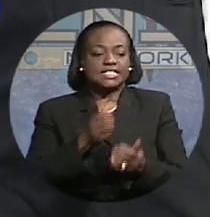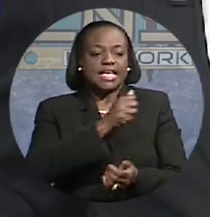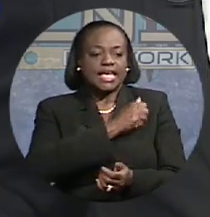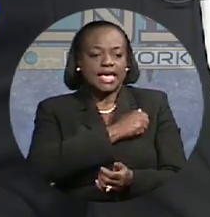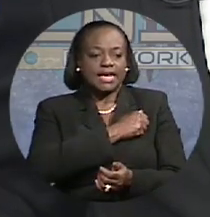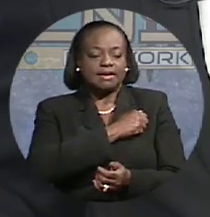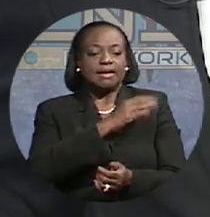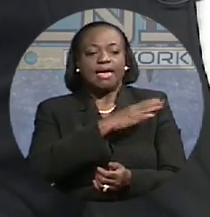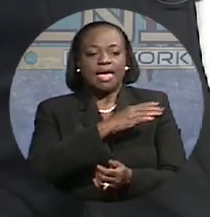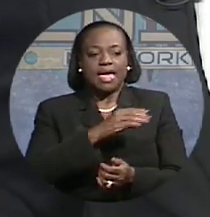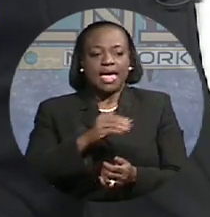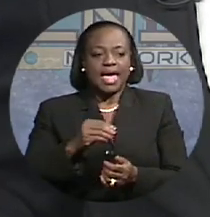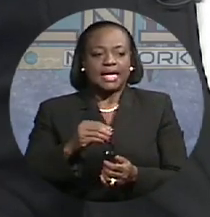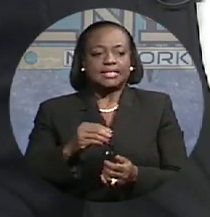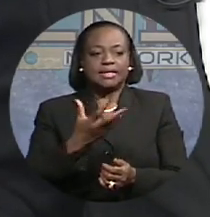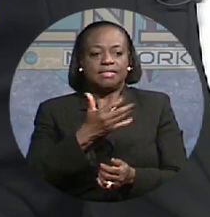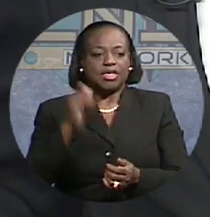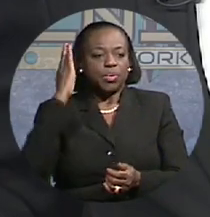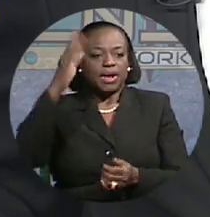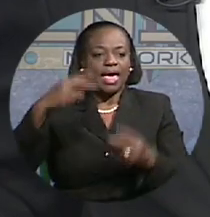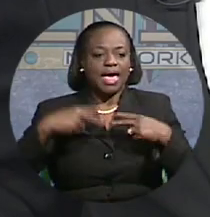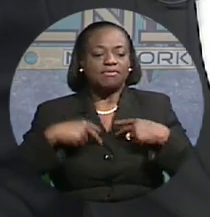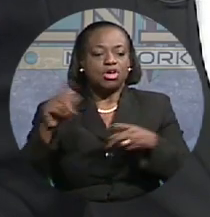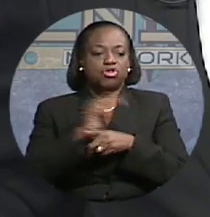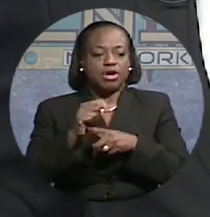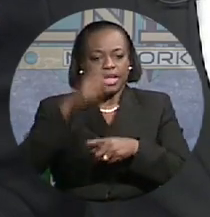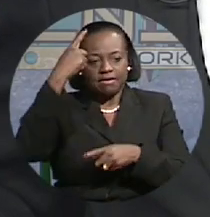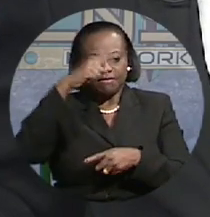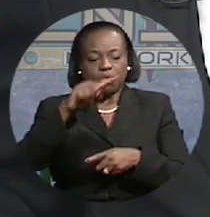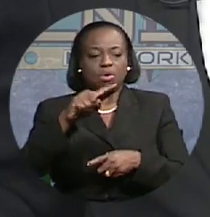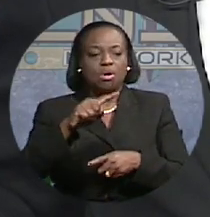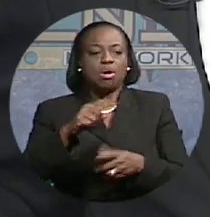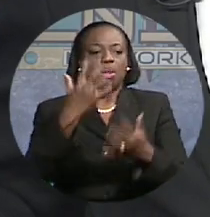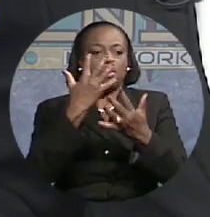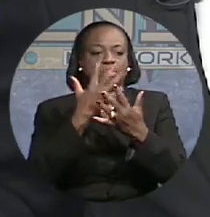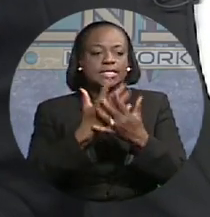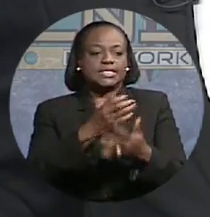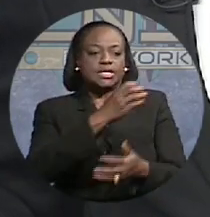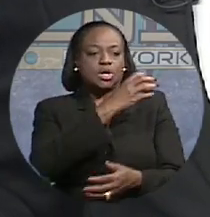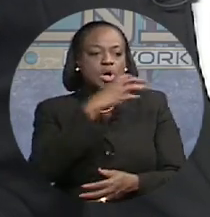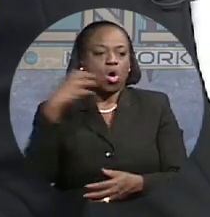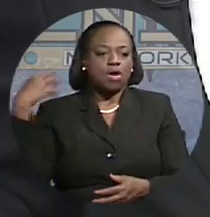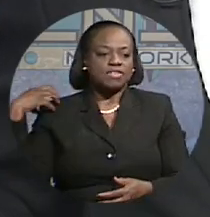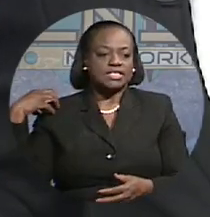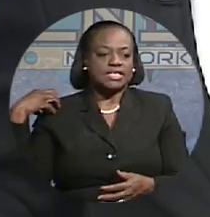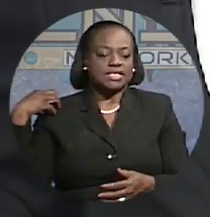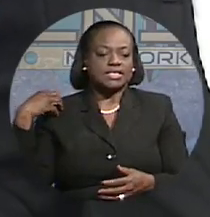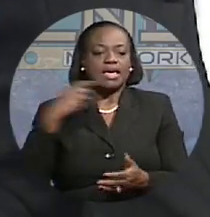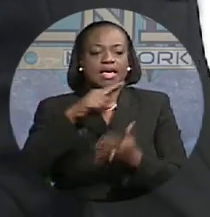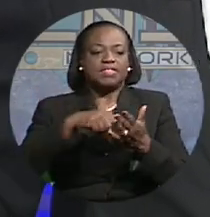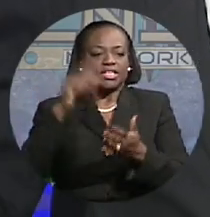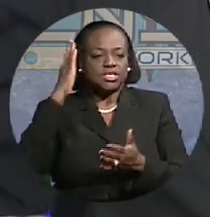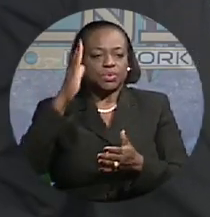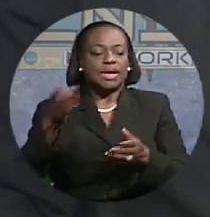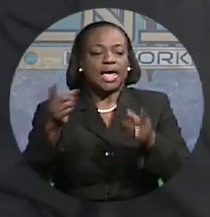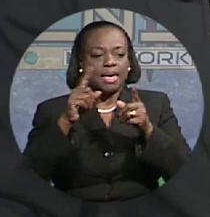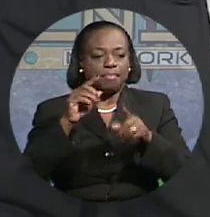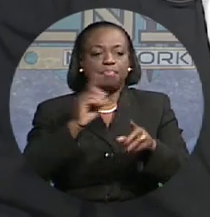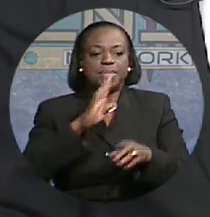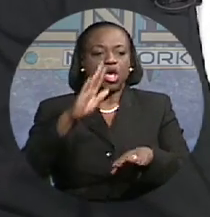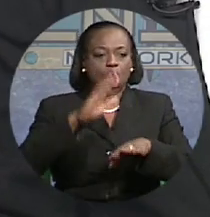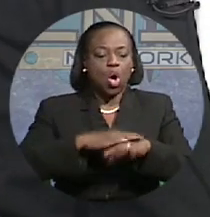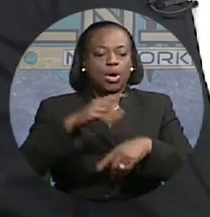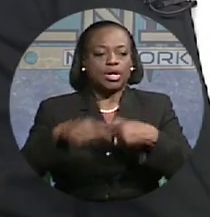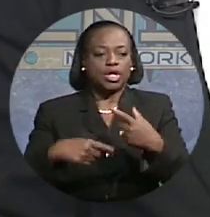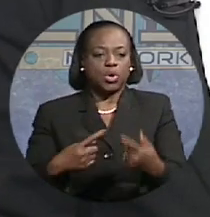will provide for intense training for local prison officers and at this point will run indefinitely. Kendino Knowles tonight tells us more about